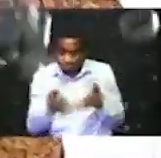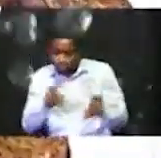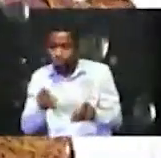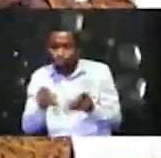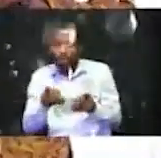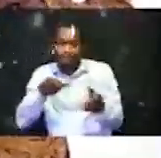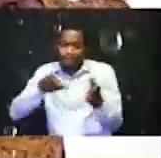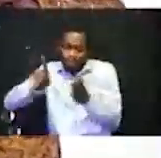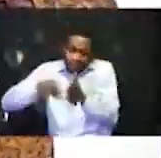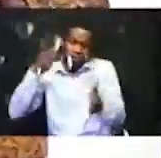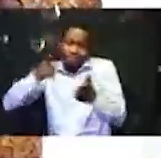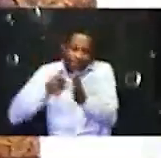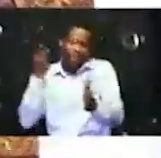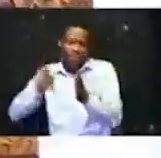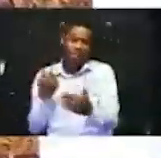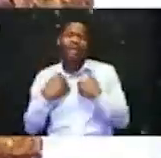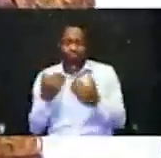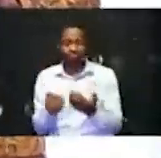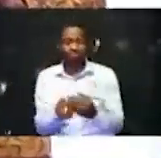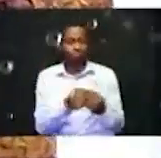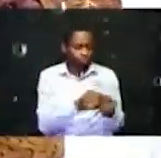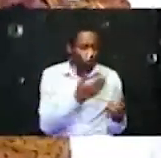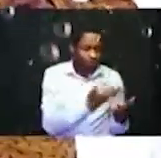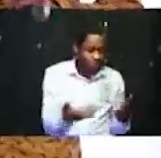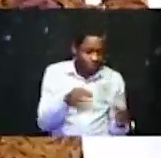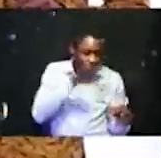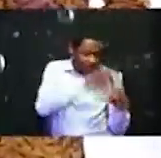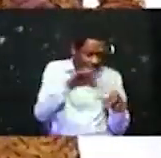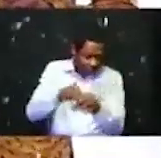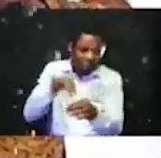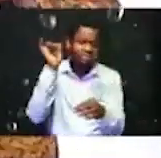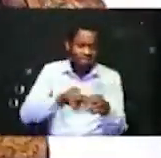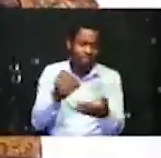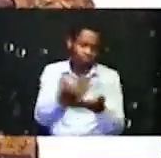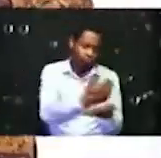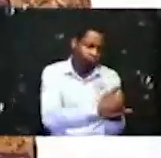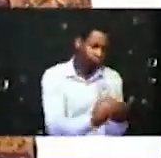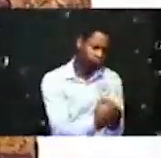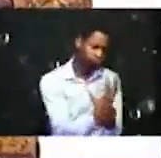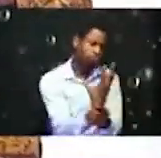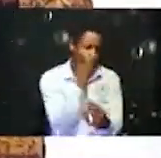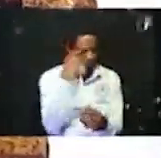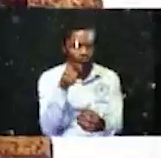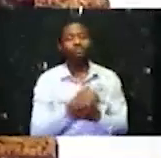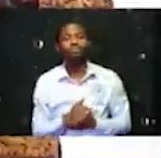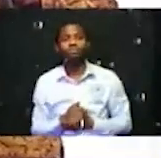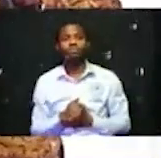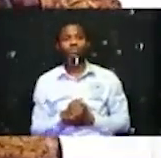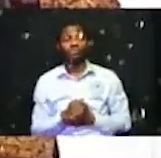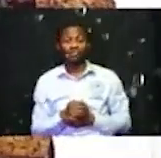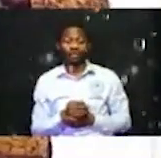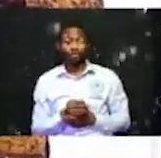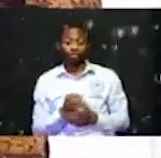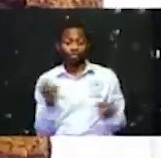Verse 9 says this: let us not become weary in doing good. If you want to have a good name, sow good, and then